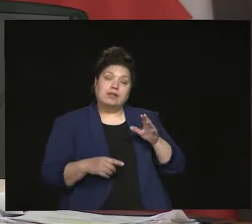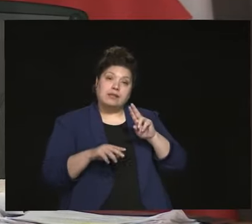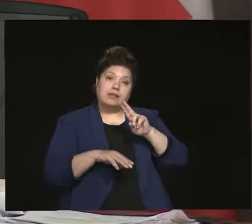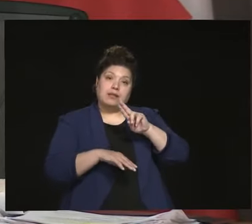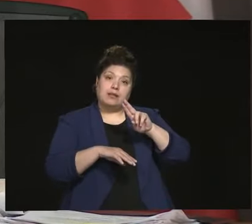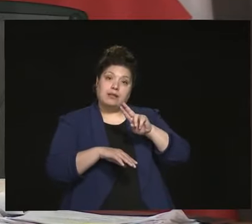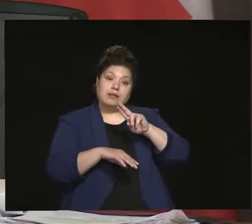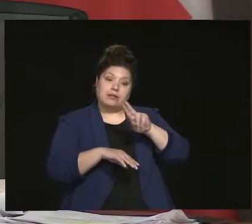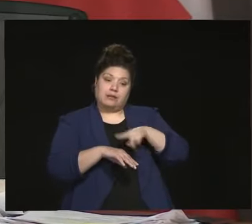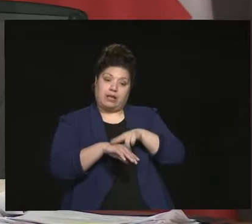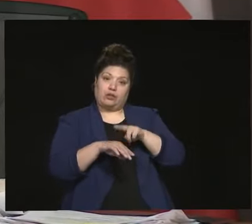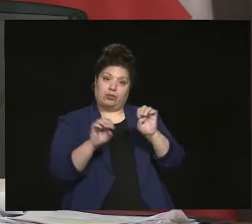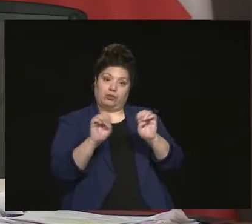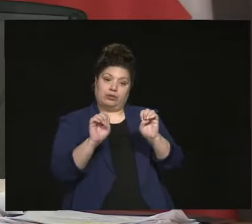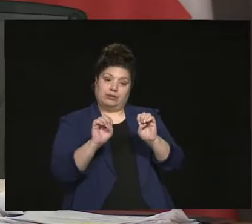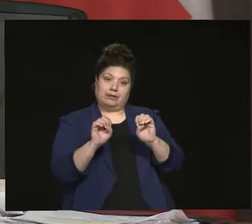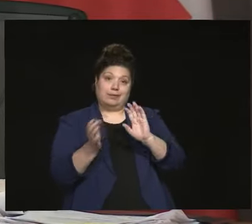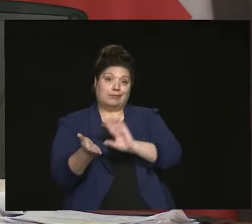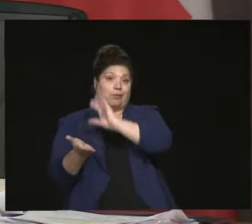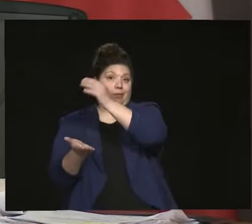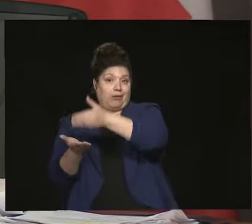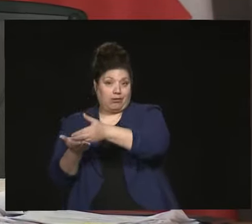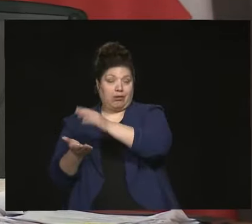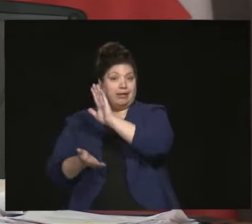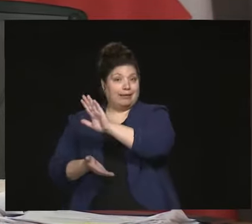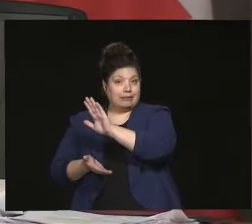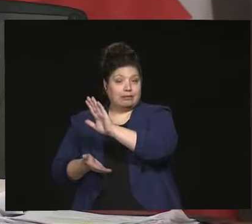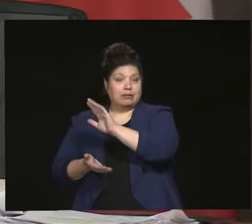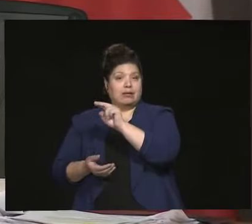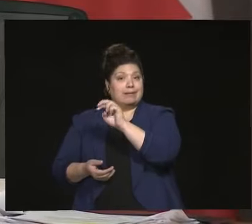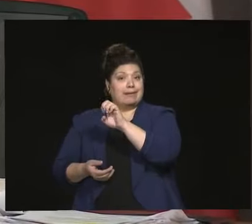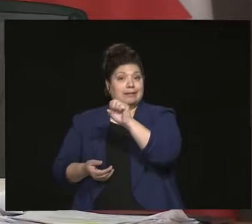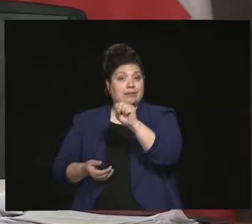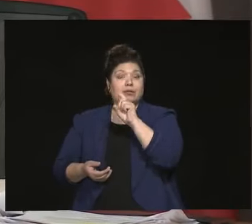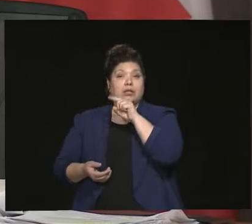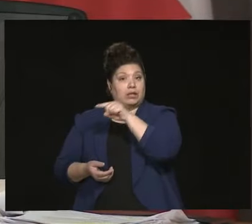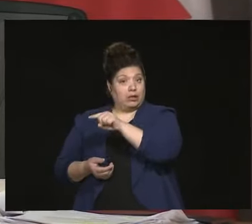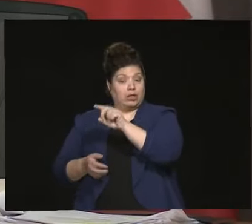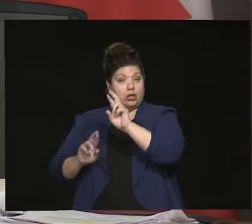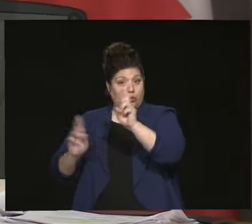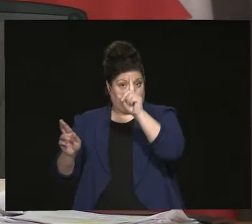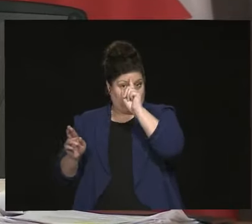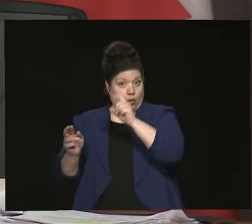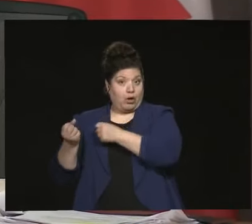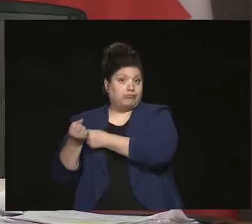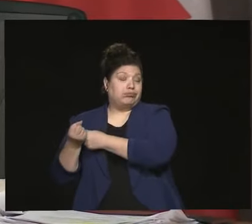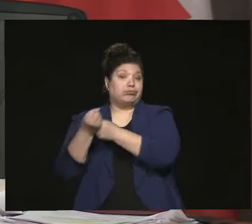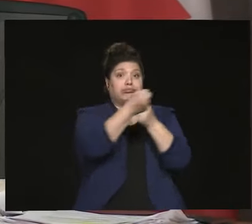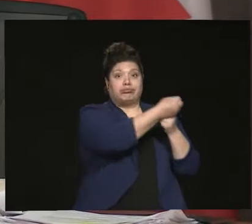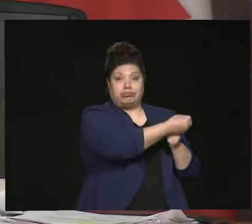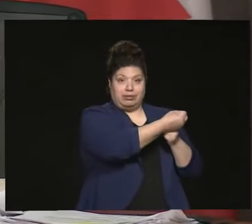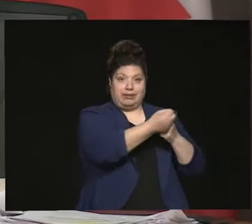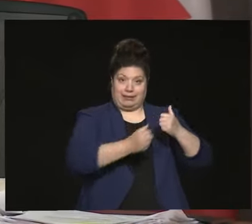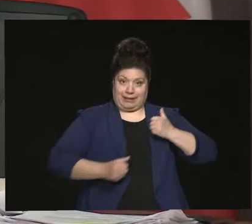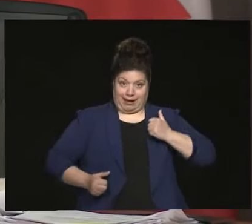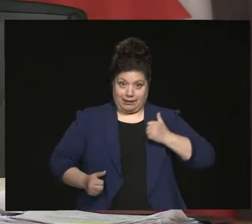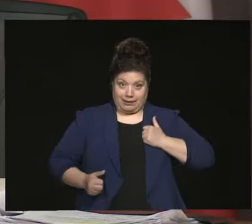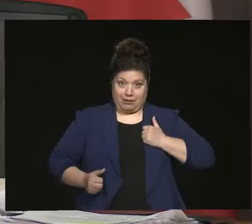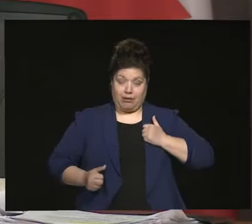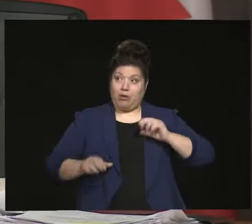Stockpile was not really set up to back up the whole of the country's healthcare system. That is the responsibility of provinces